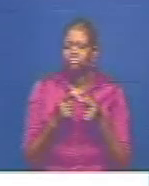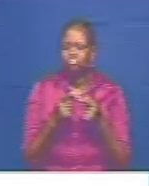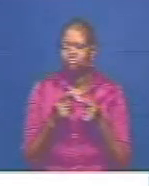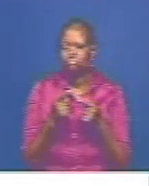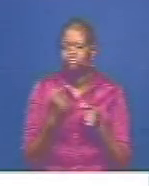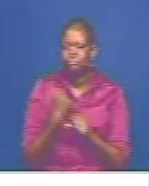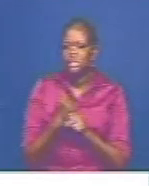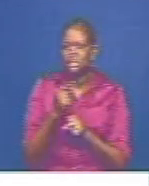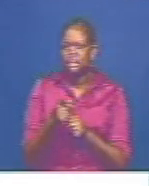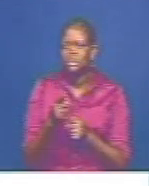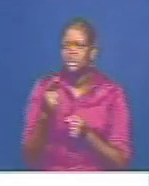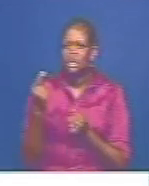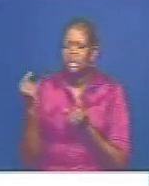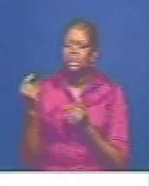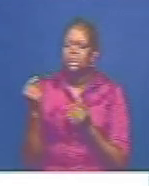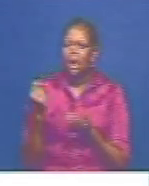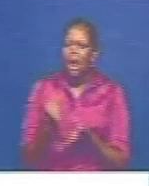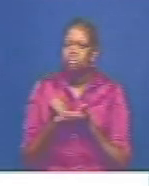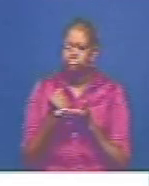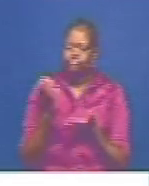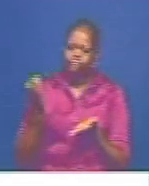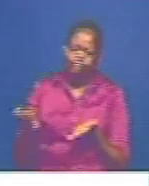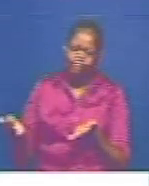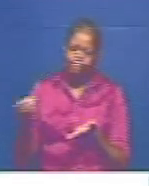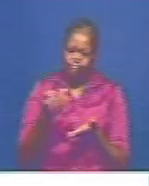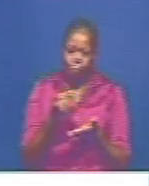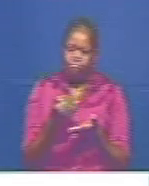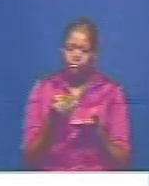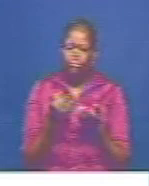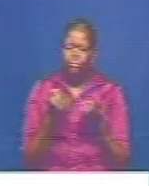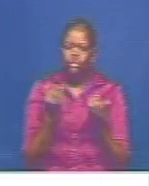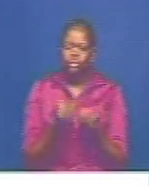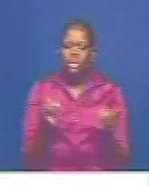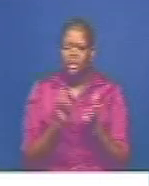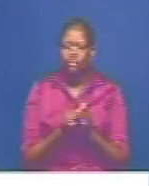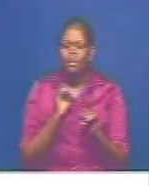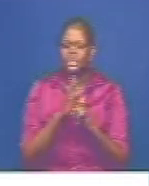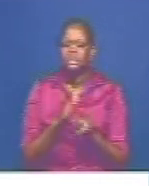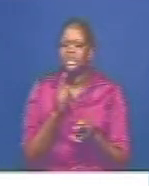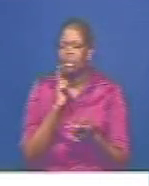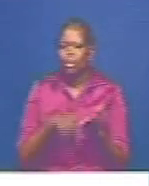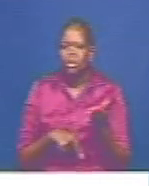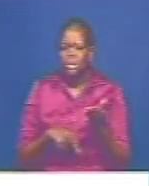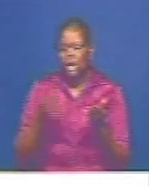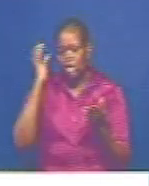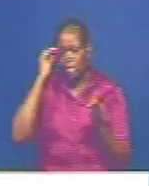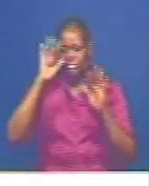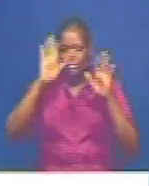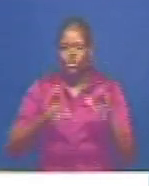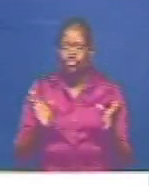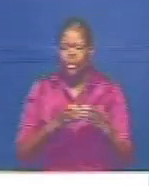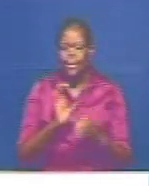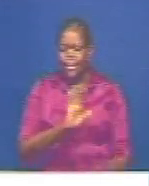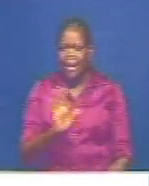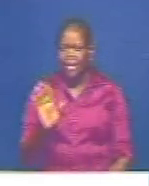I actually brought together all the kids we were mentoring mm-hmm. so that I can teach them how education can actually be of value to their community.